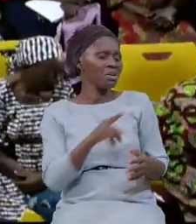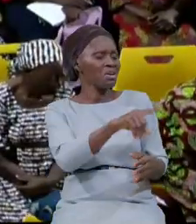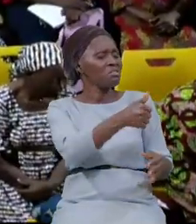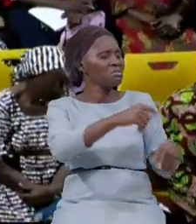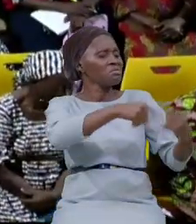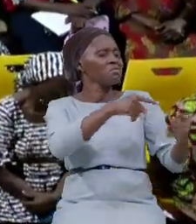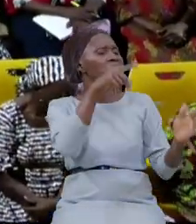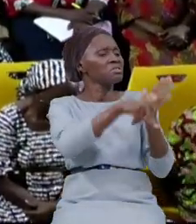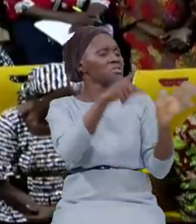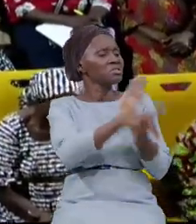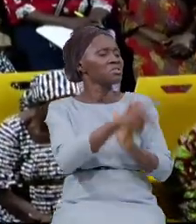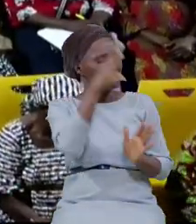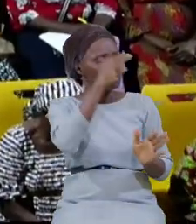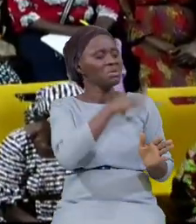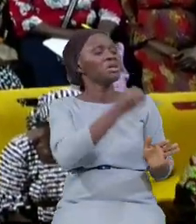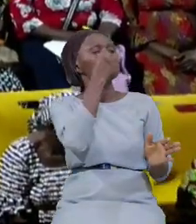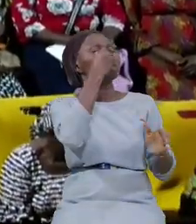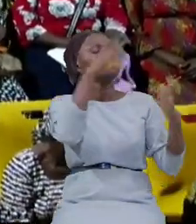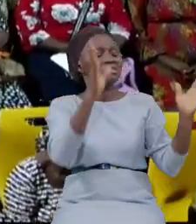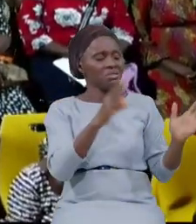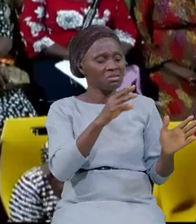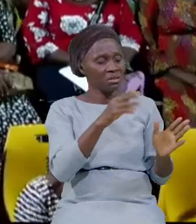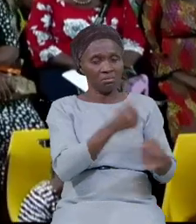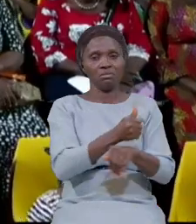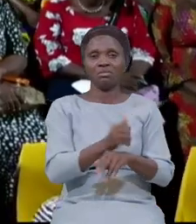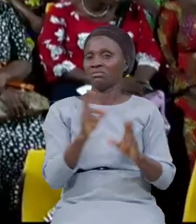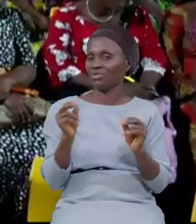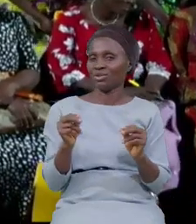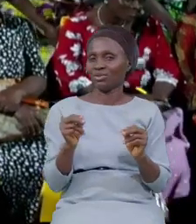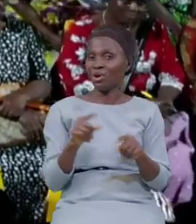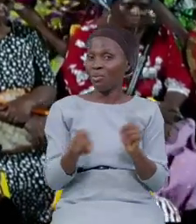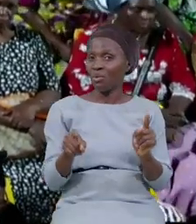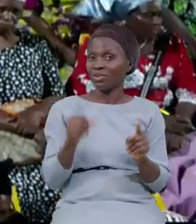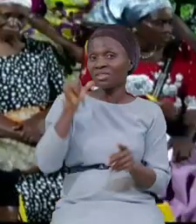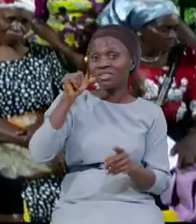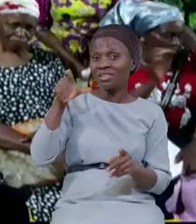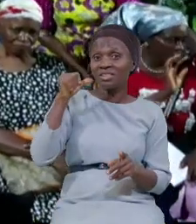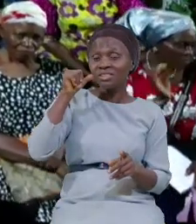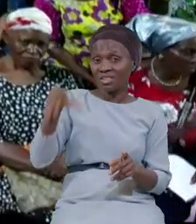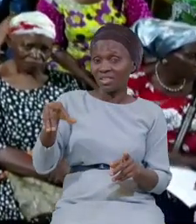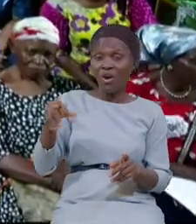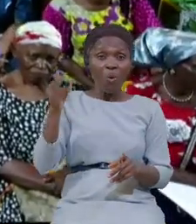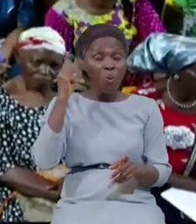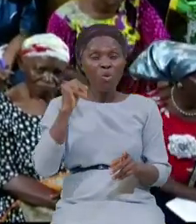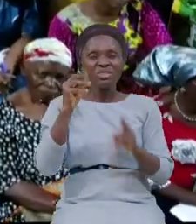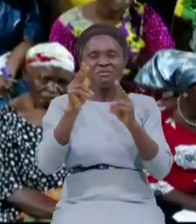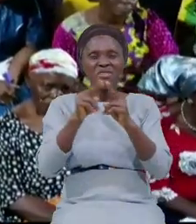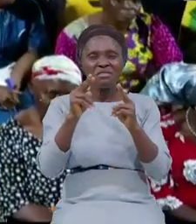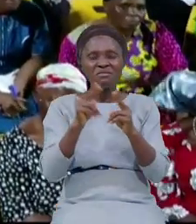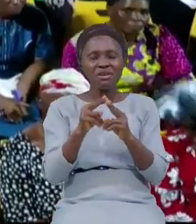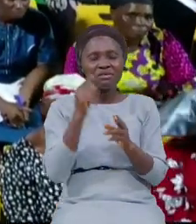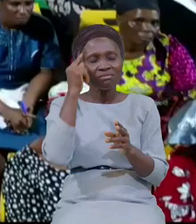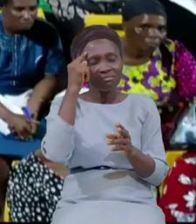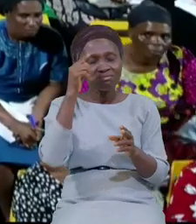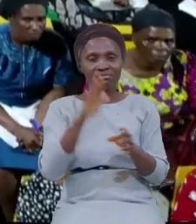Moses. But because we're very thoughtful, What do they want?